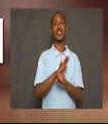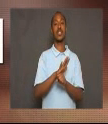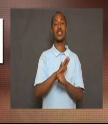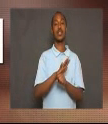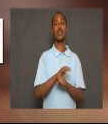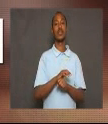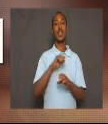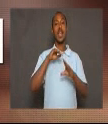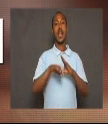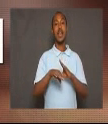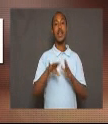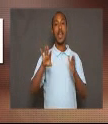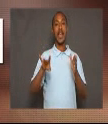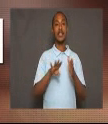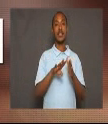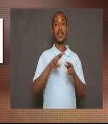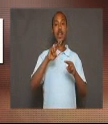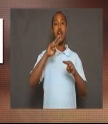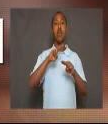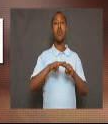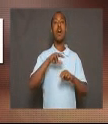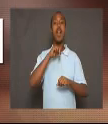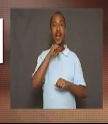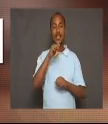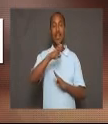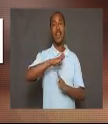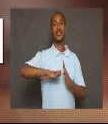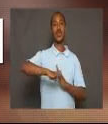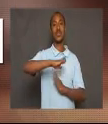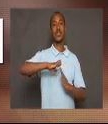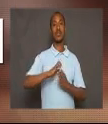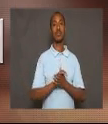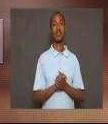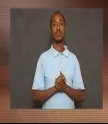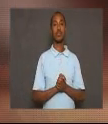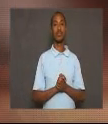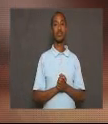ions in a sea of delocalized electrons.